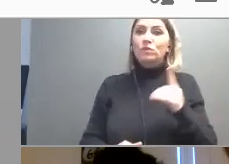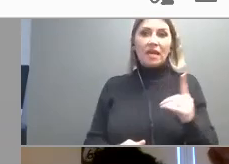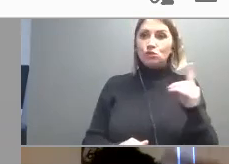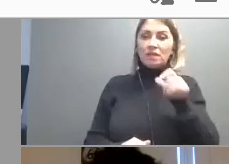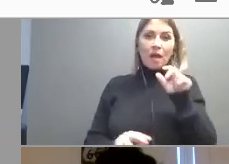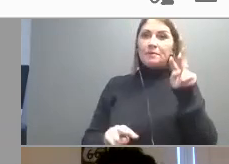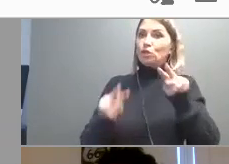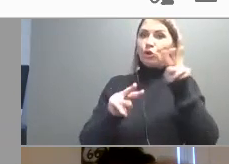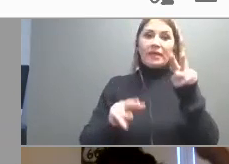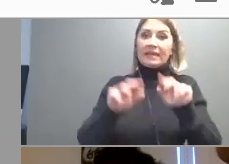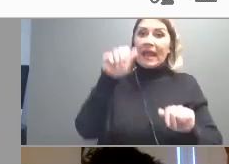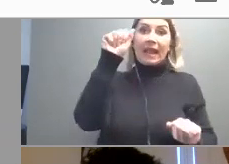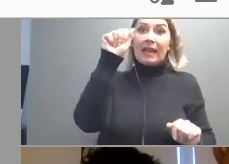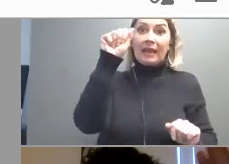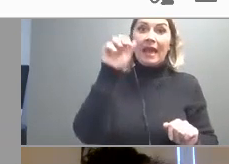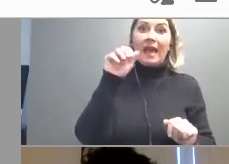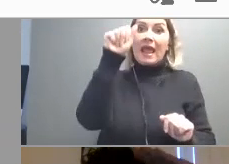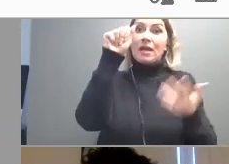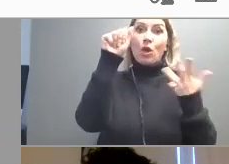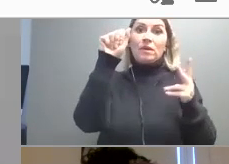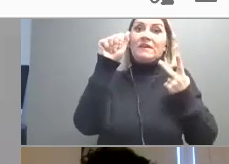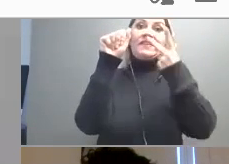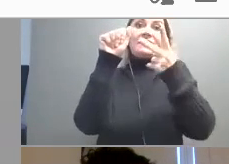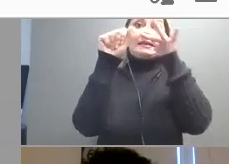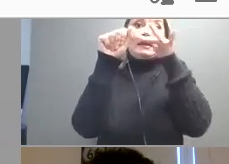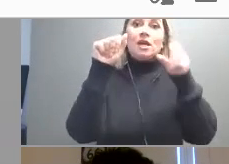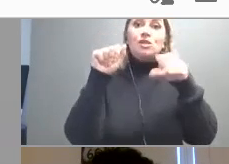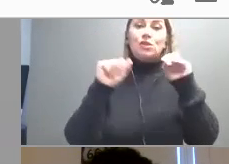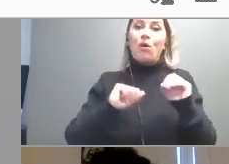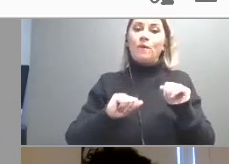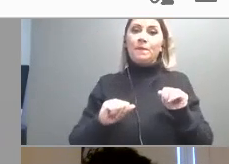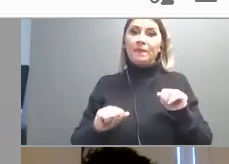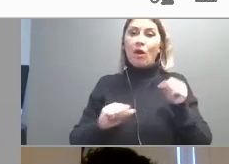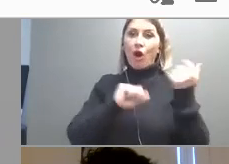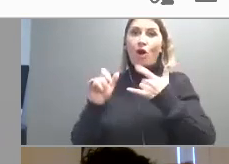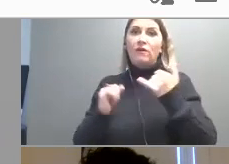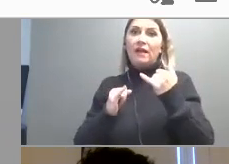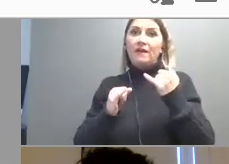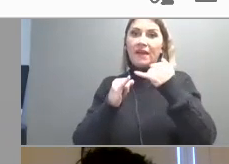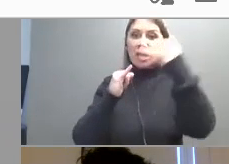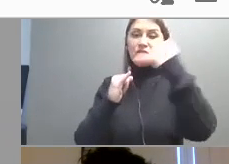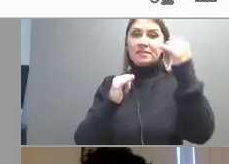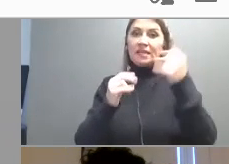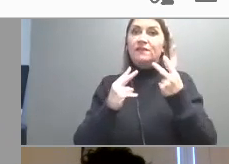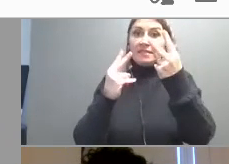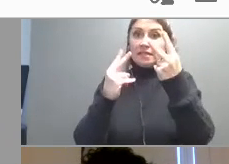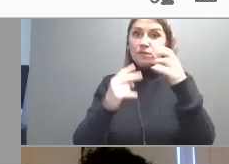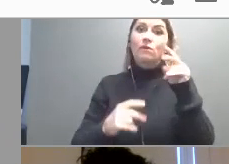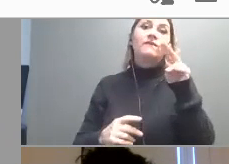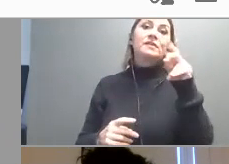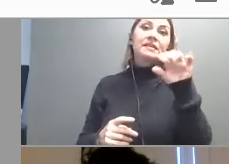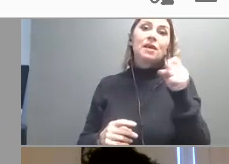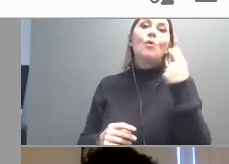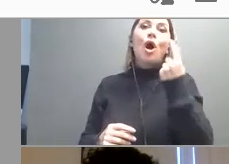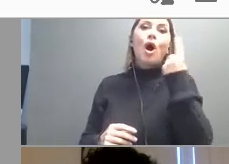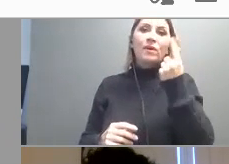looking at A because A has already been visited, and all visited edges or all visited vertices would always have